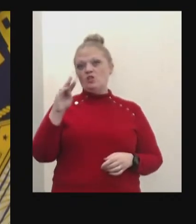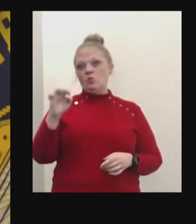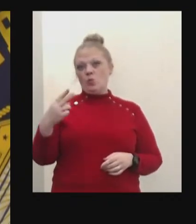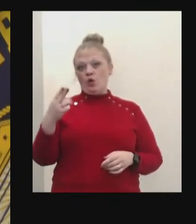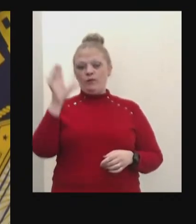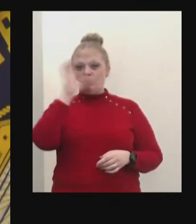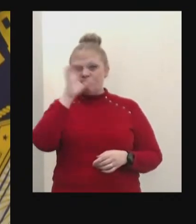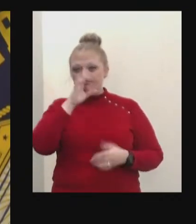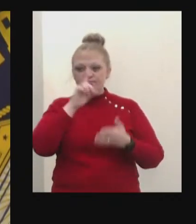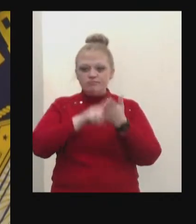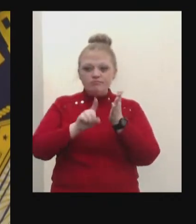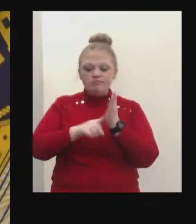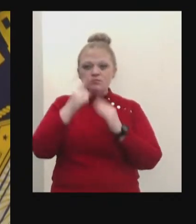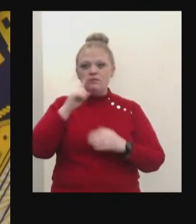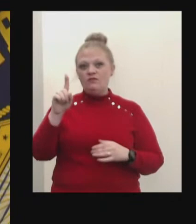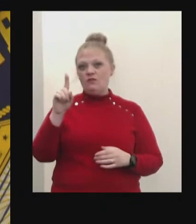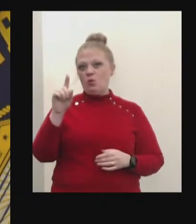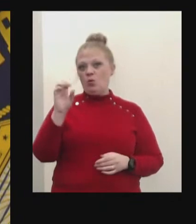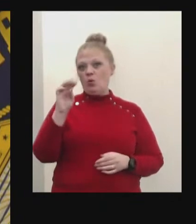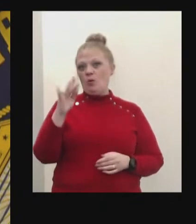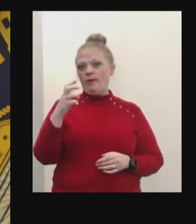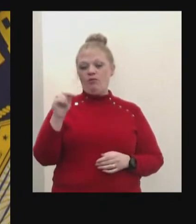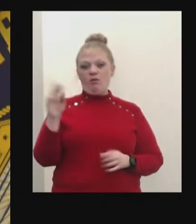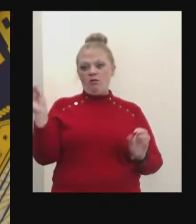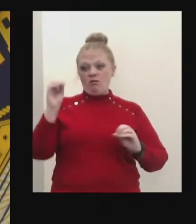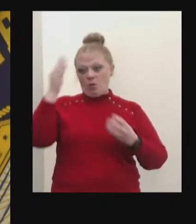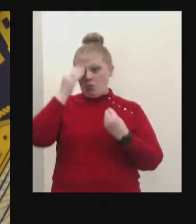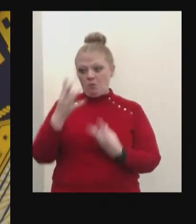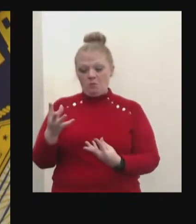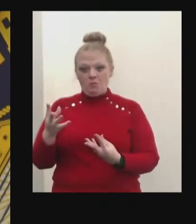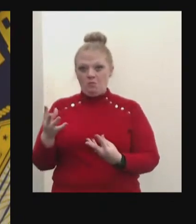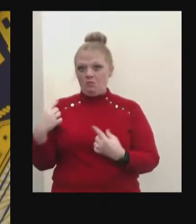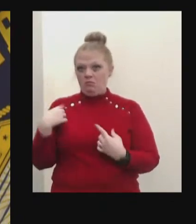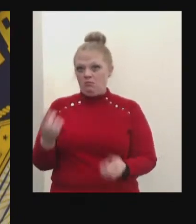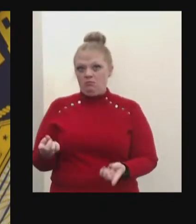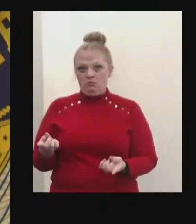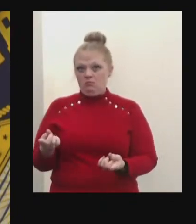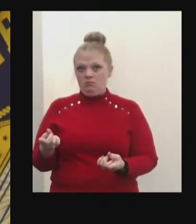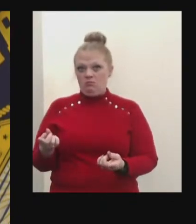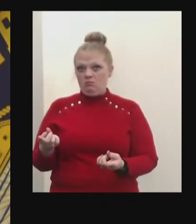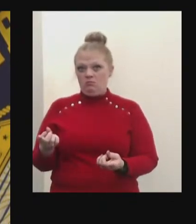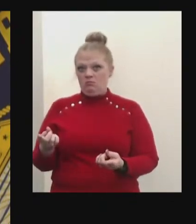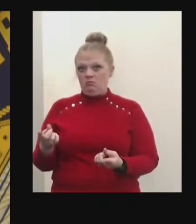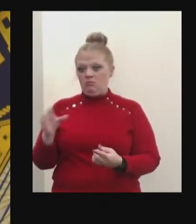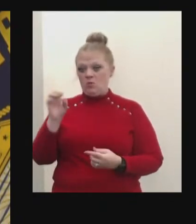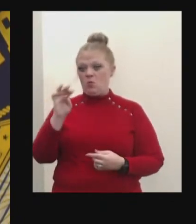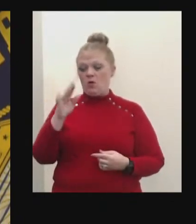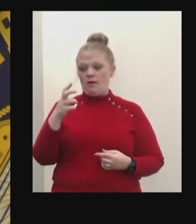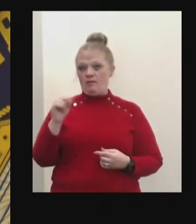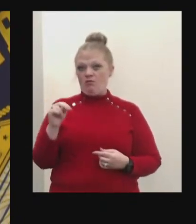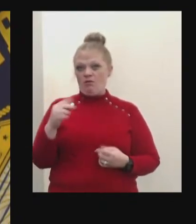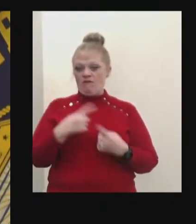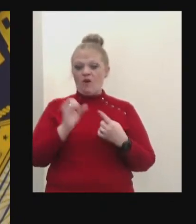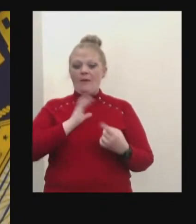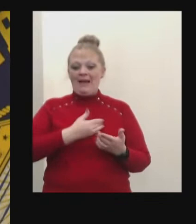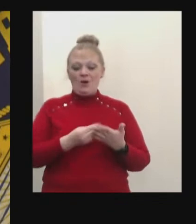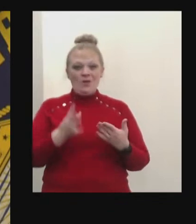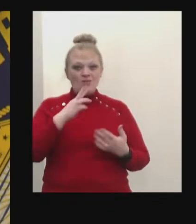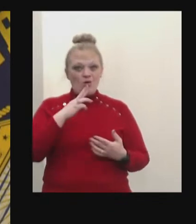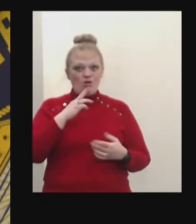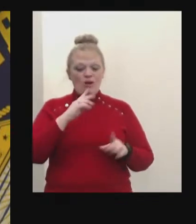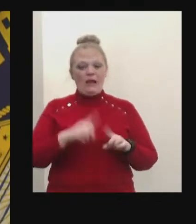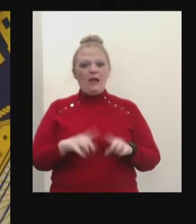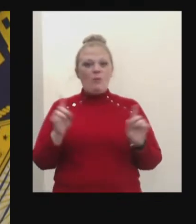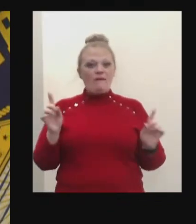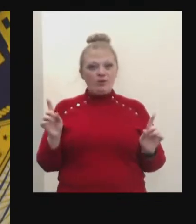So far, they have not been informed that they've seen any positive results for Omicron from our wastewater. However,